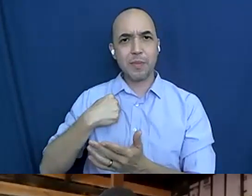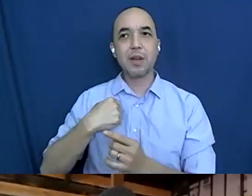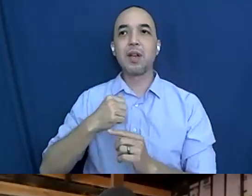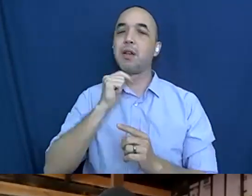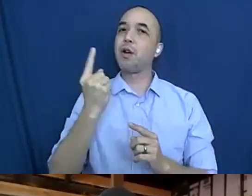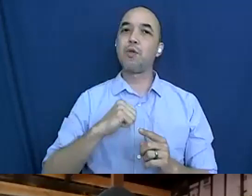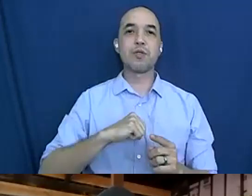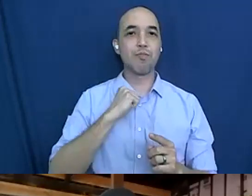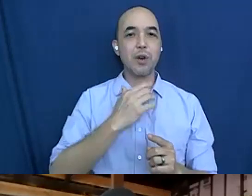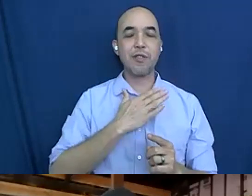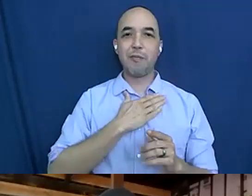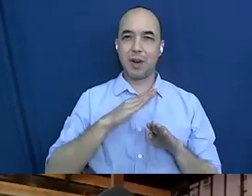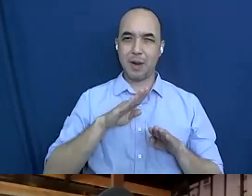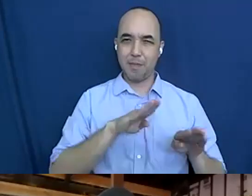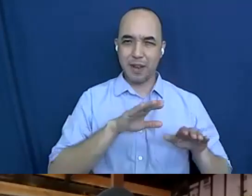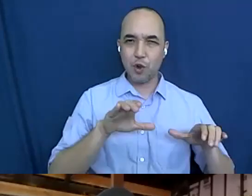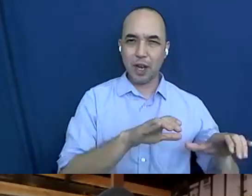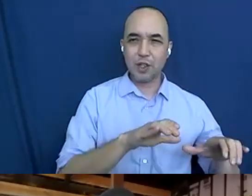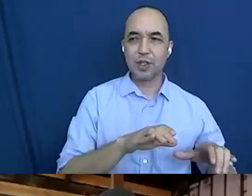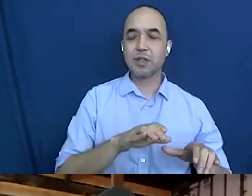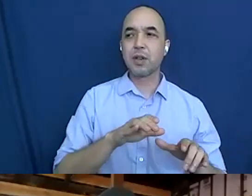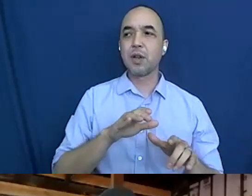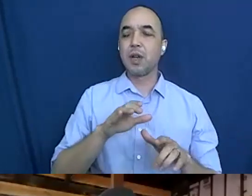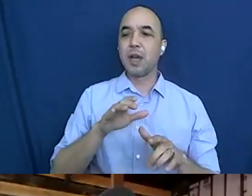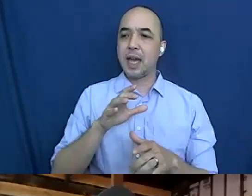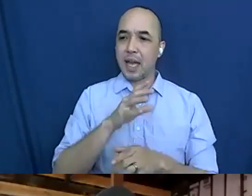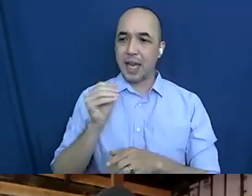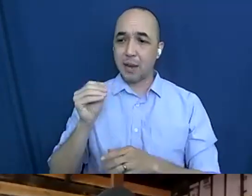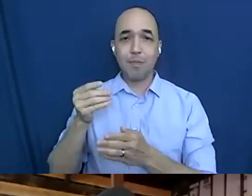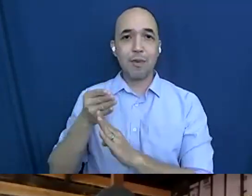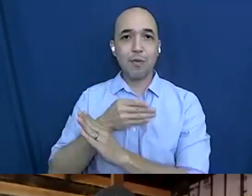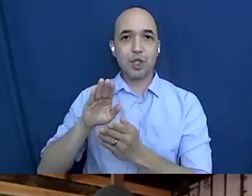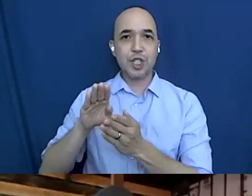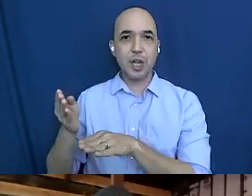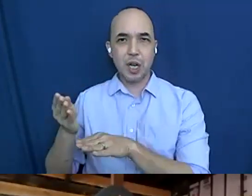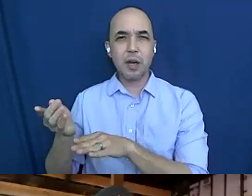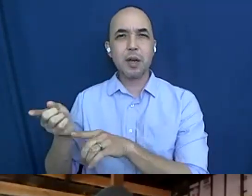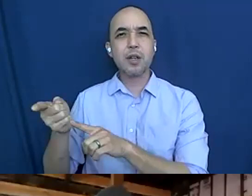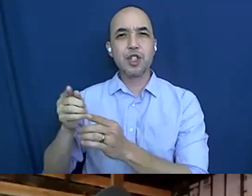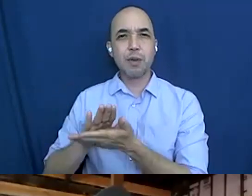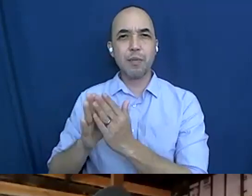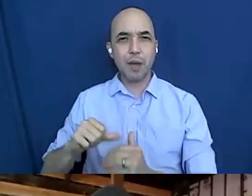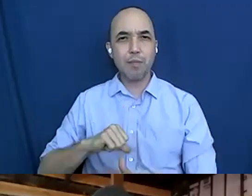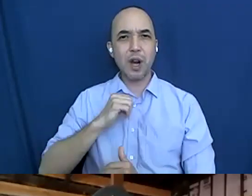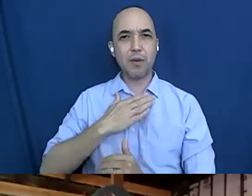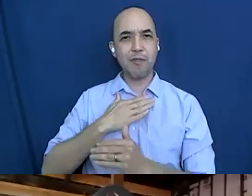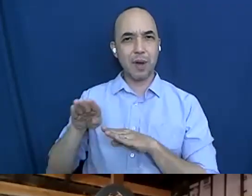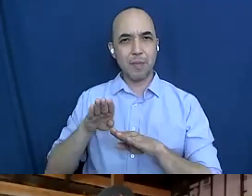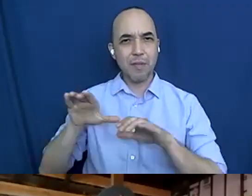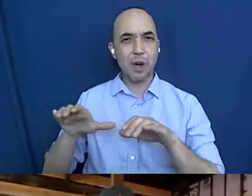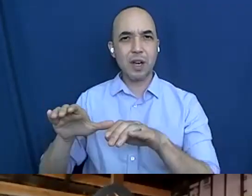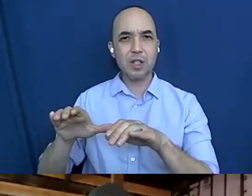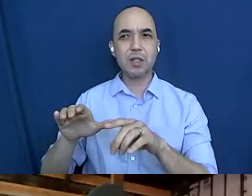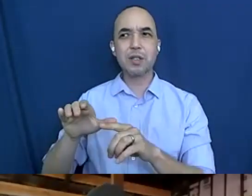doing before she left here. So seeing that change in her, knowing that what I started doing with the animals and the way it touched